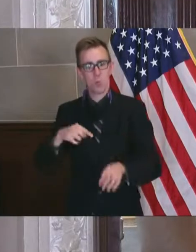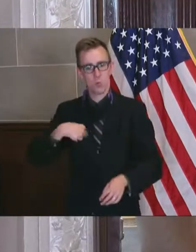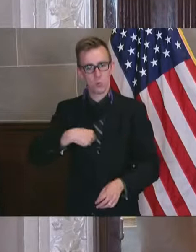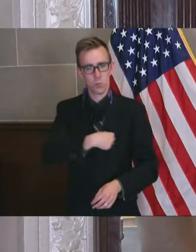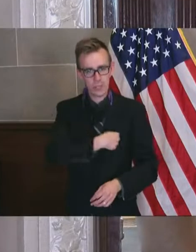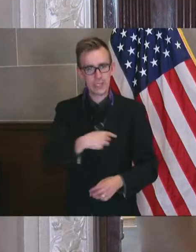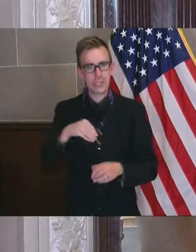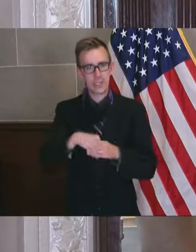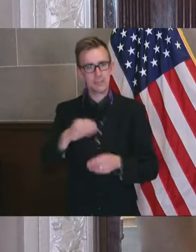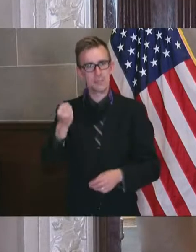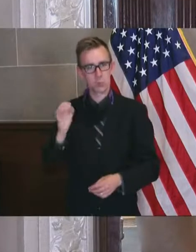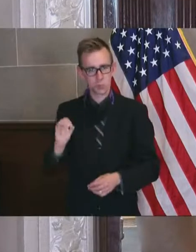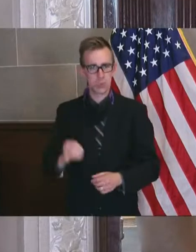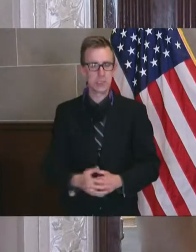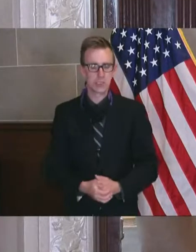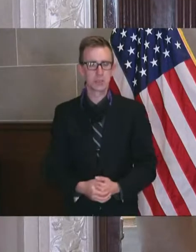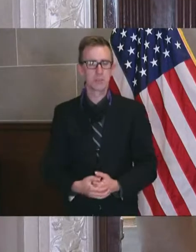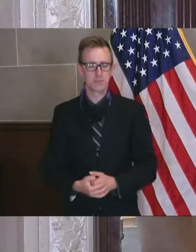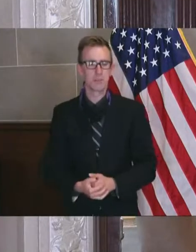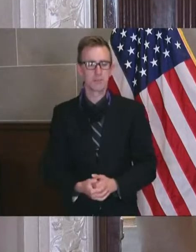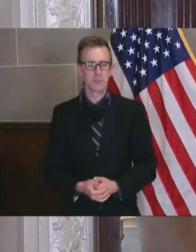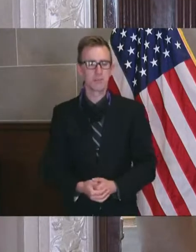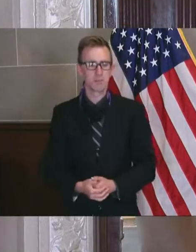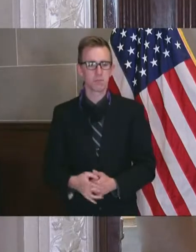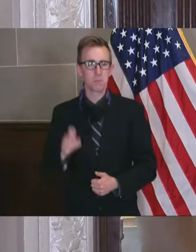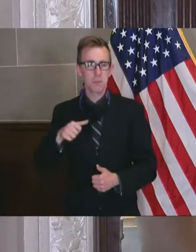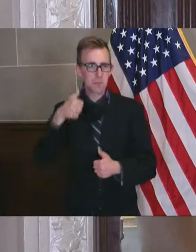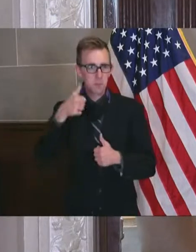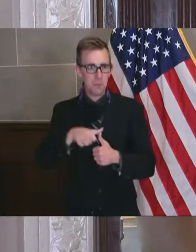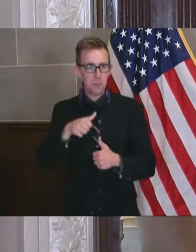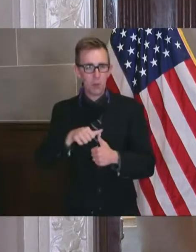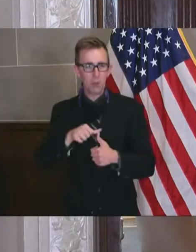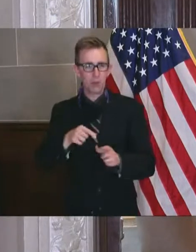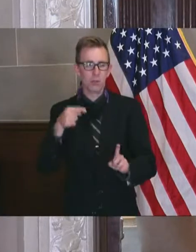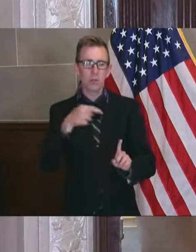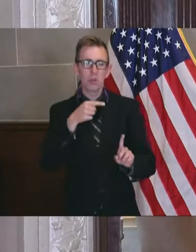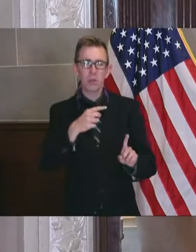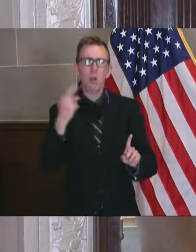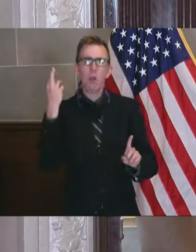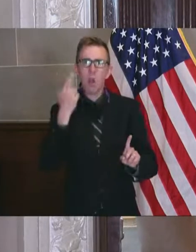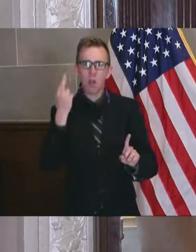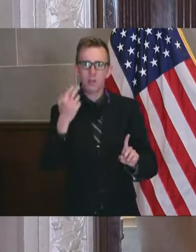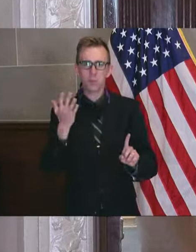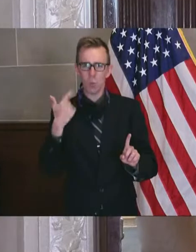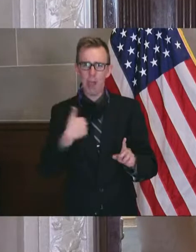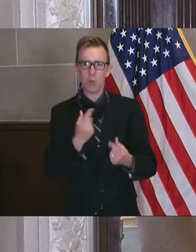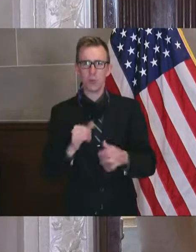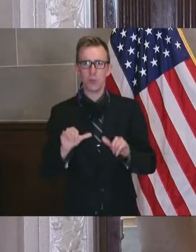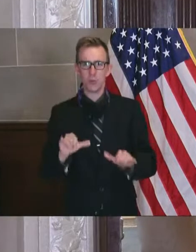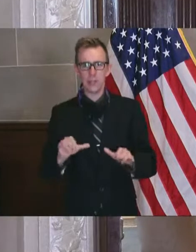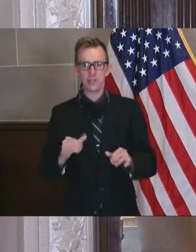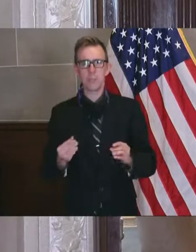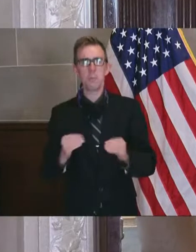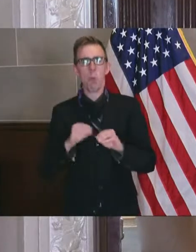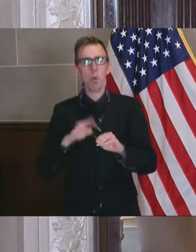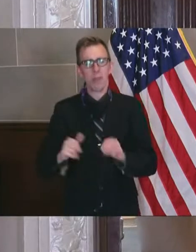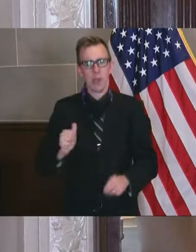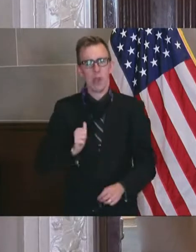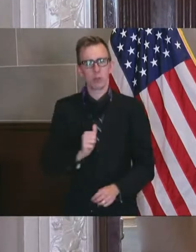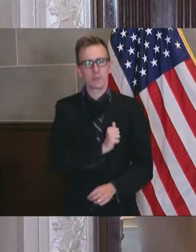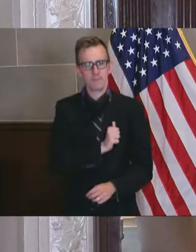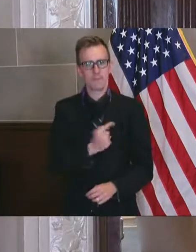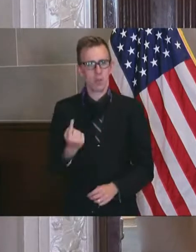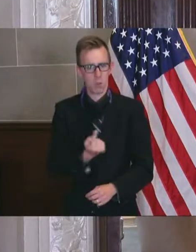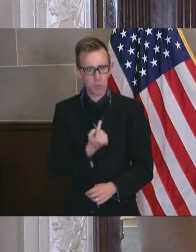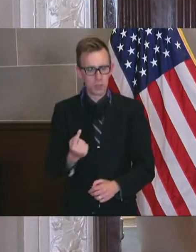Missouri. And we must remember that it is about a cause much bigger than ourselves. We